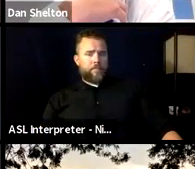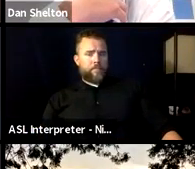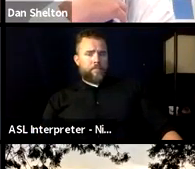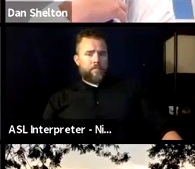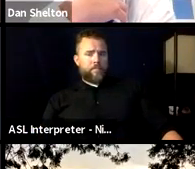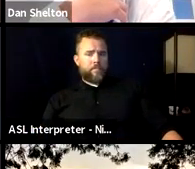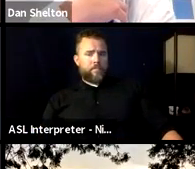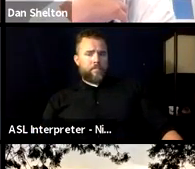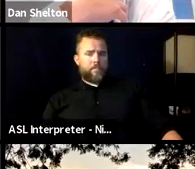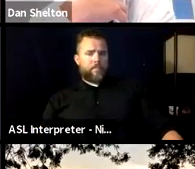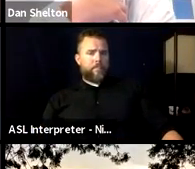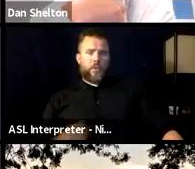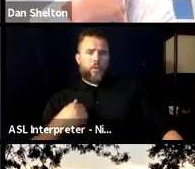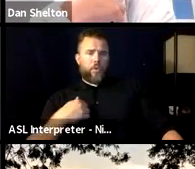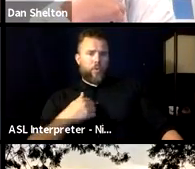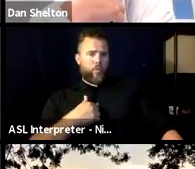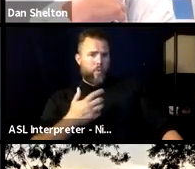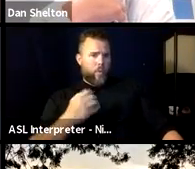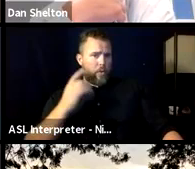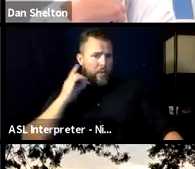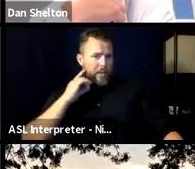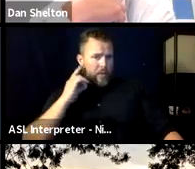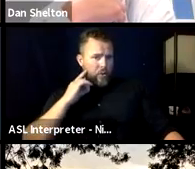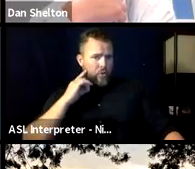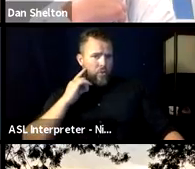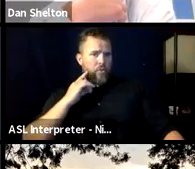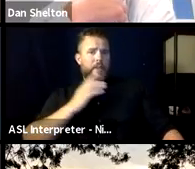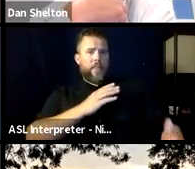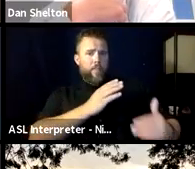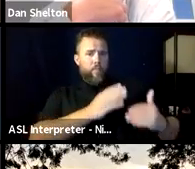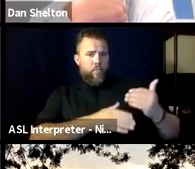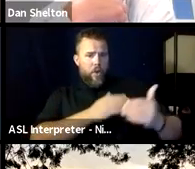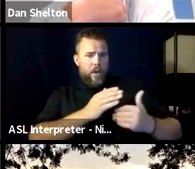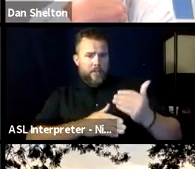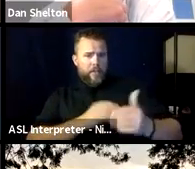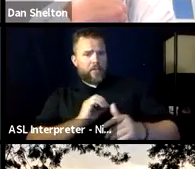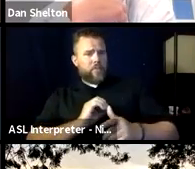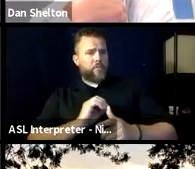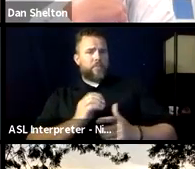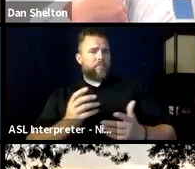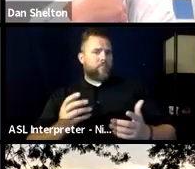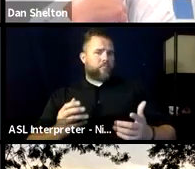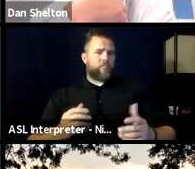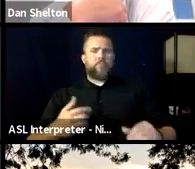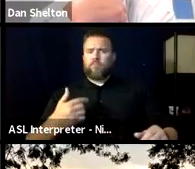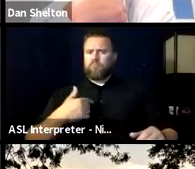the proposal and how much money you want to spend? Sure, I can do that monthly. I can do that